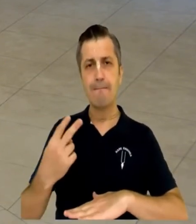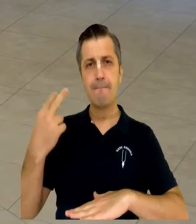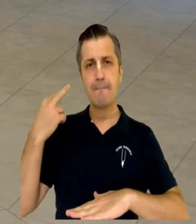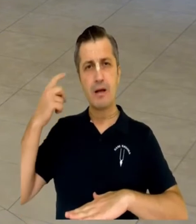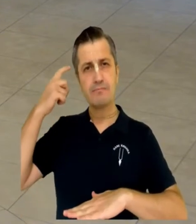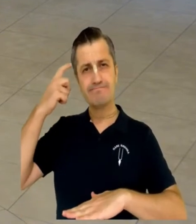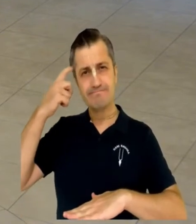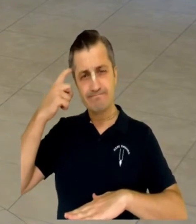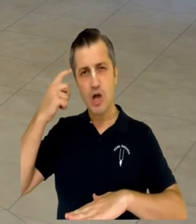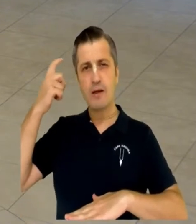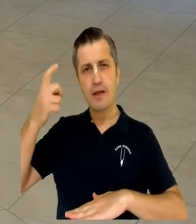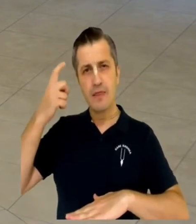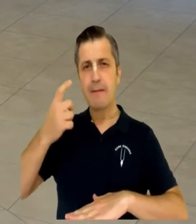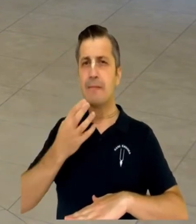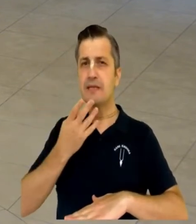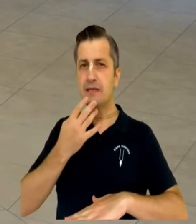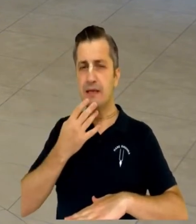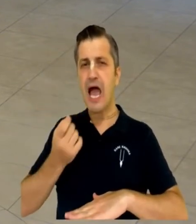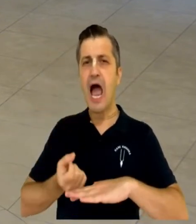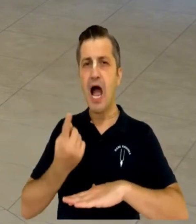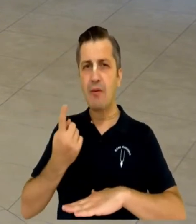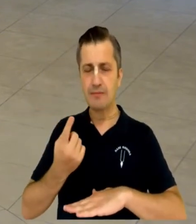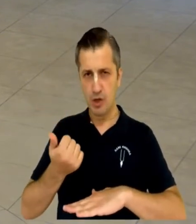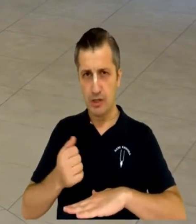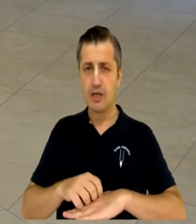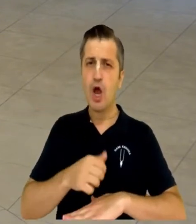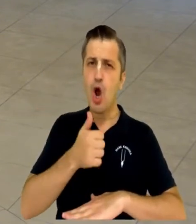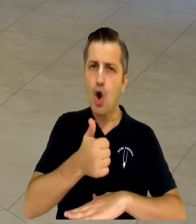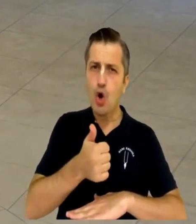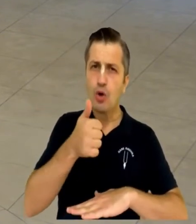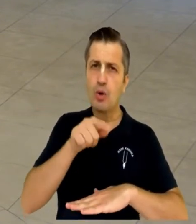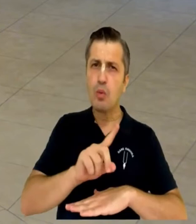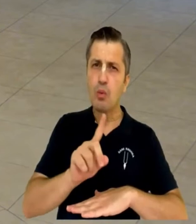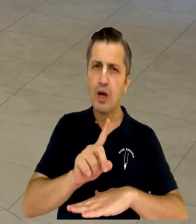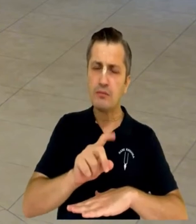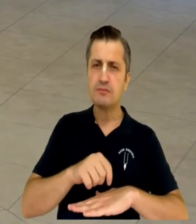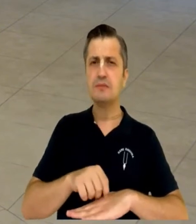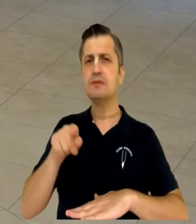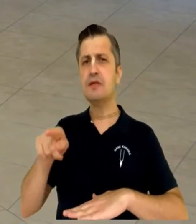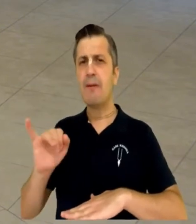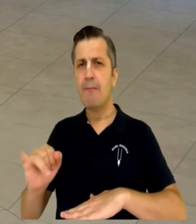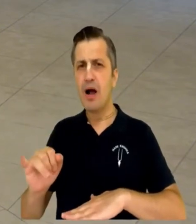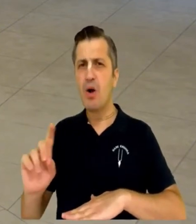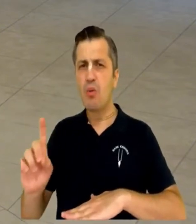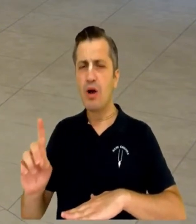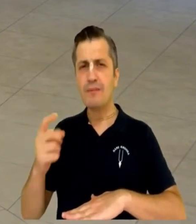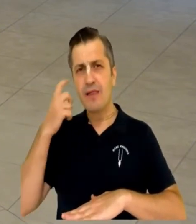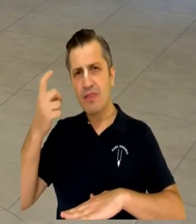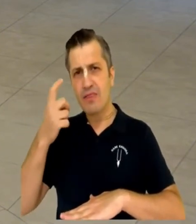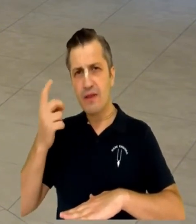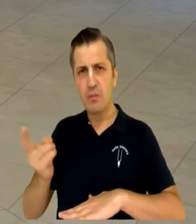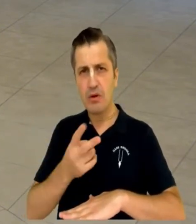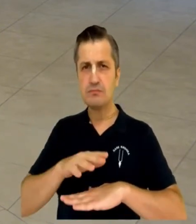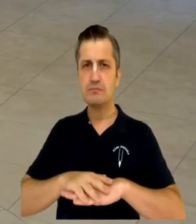and the bad things which came from that. And then also we want to learn the lesson, because the last question which we kind of want to